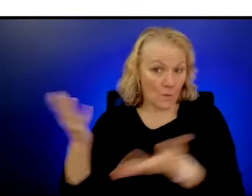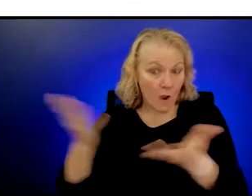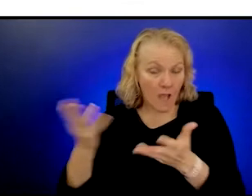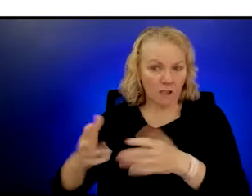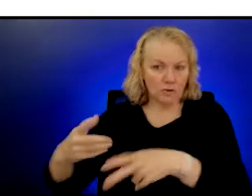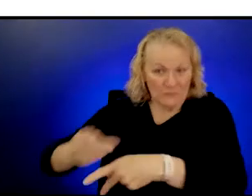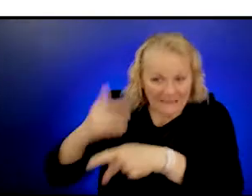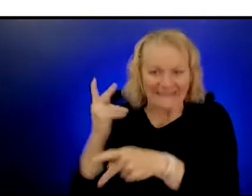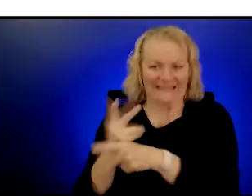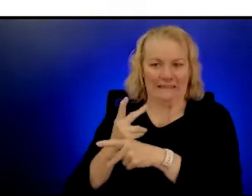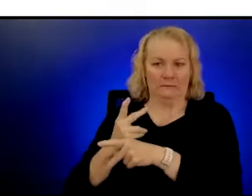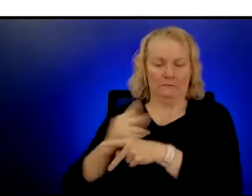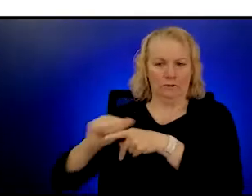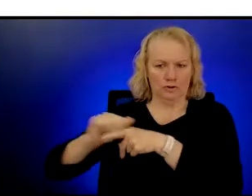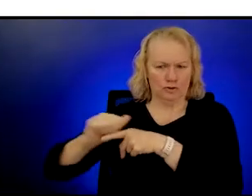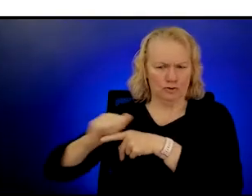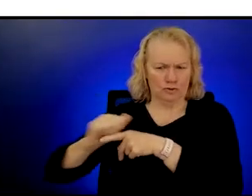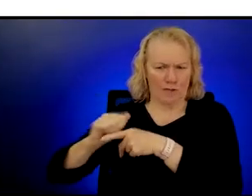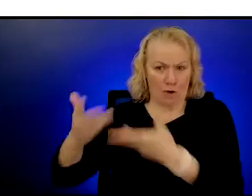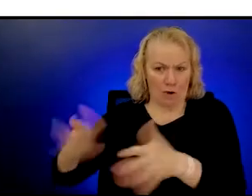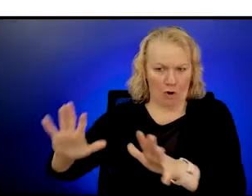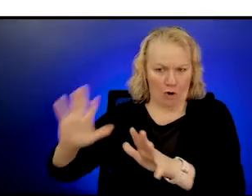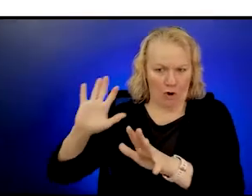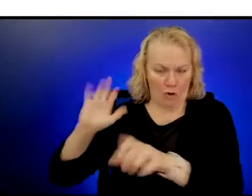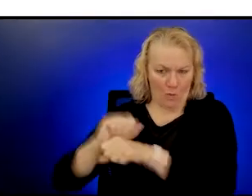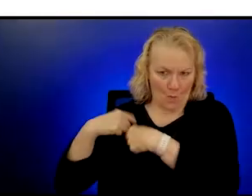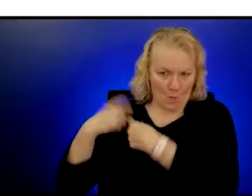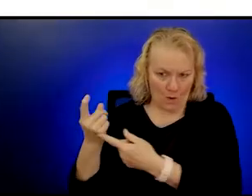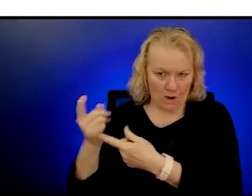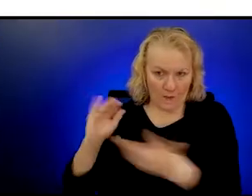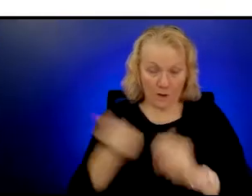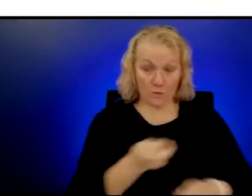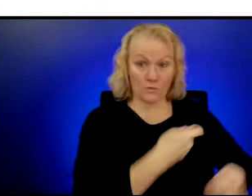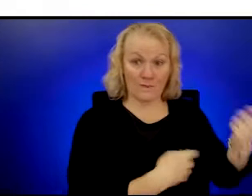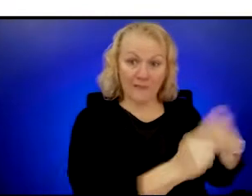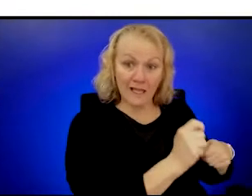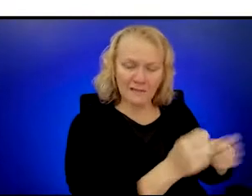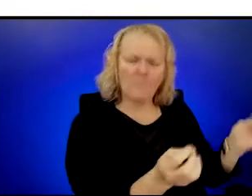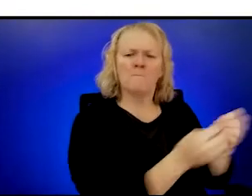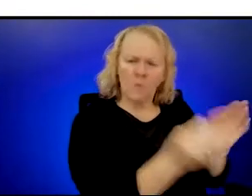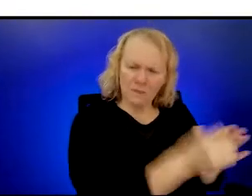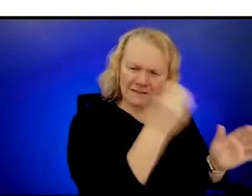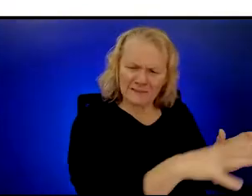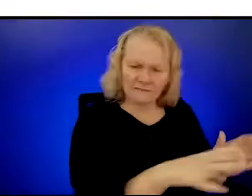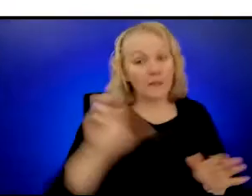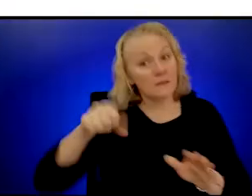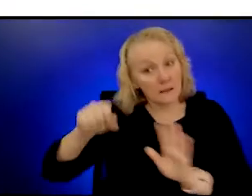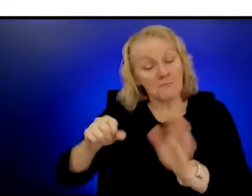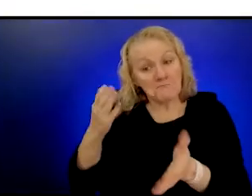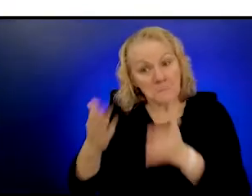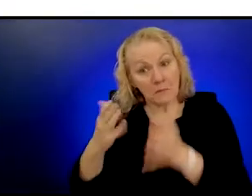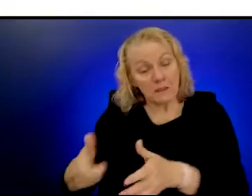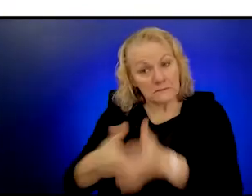your current talent than it is to replace an employee. While it may take time to develop your workforce,